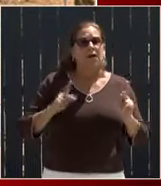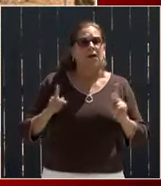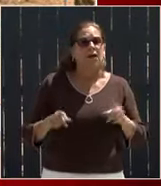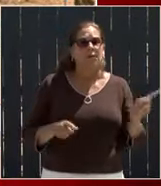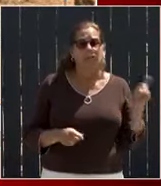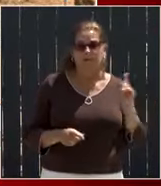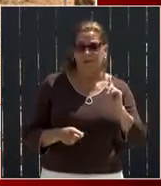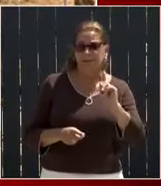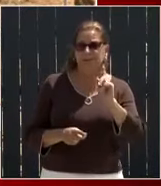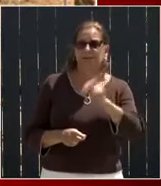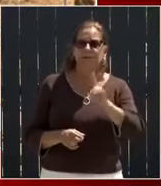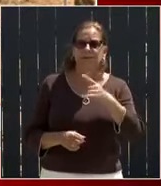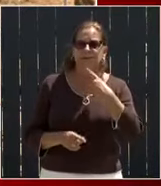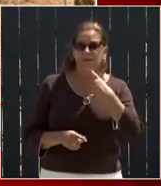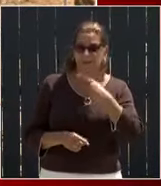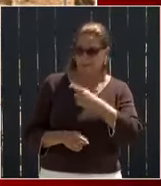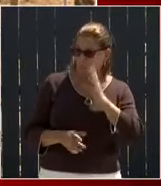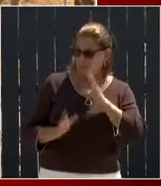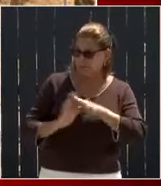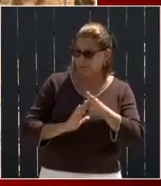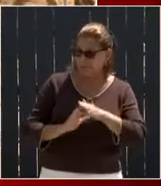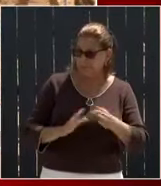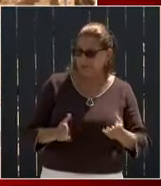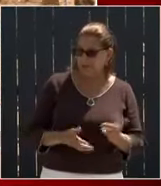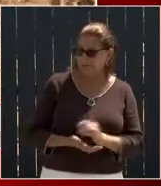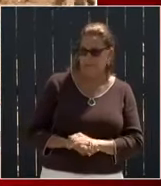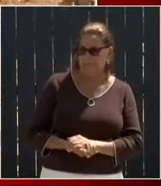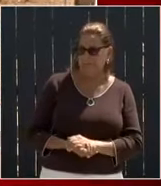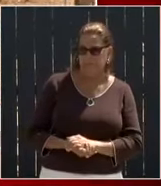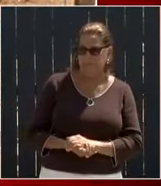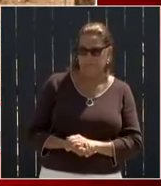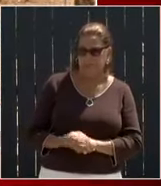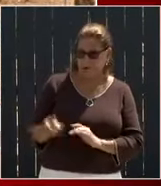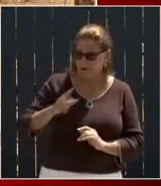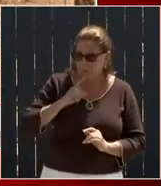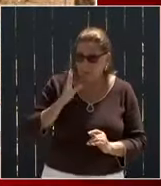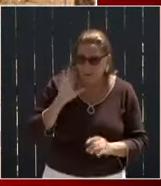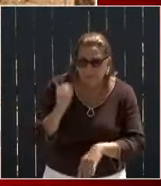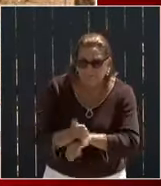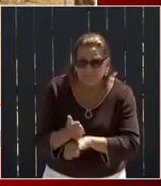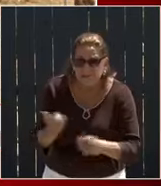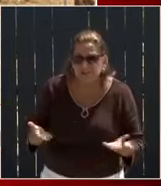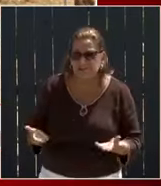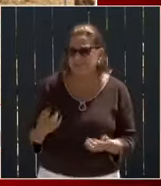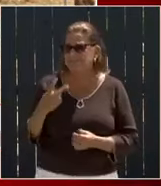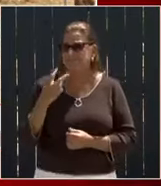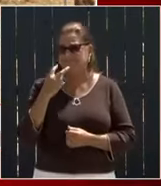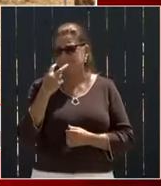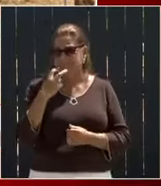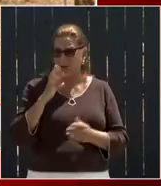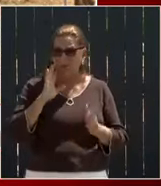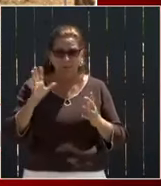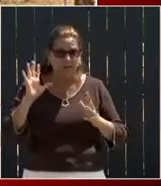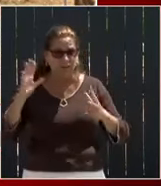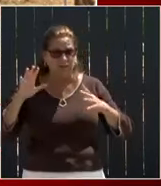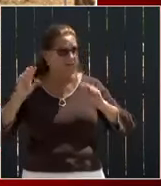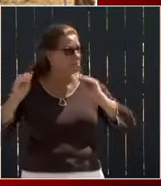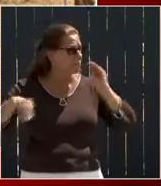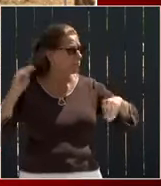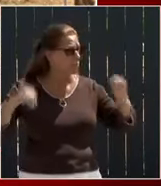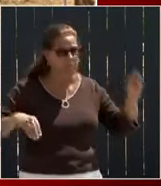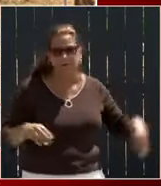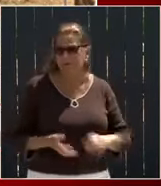skepticism. Skepticism that the city would do what it said it was going to do, that the developers were going to do what they said they